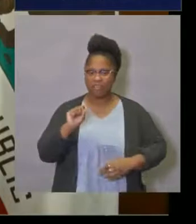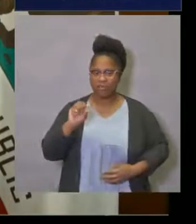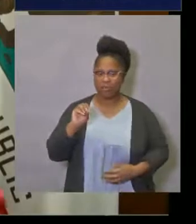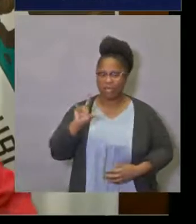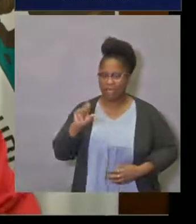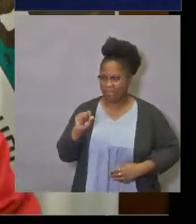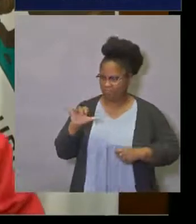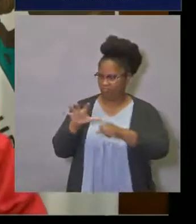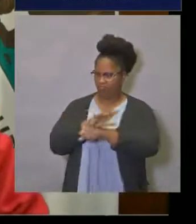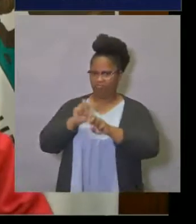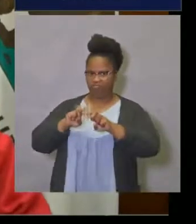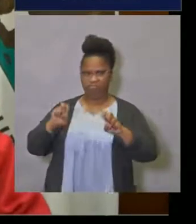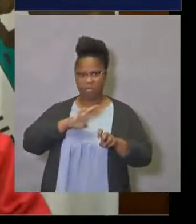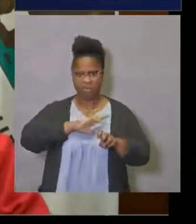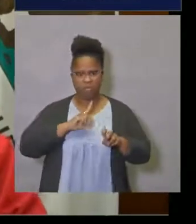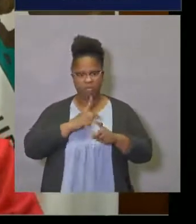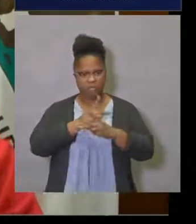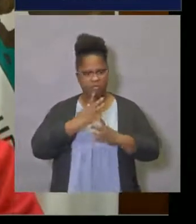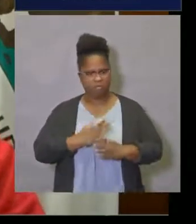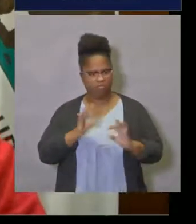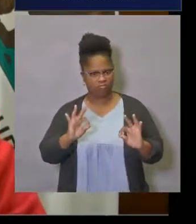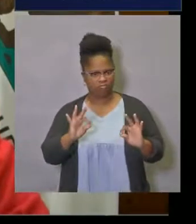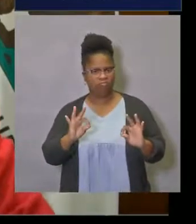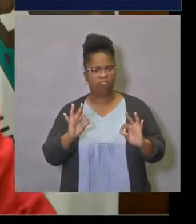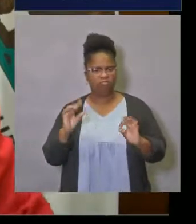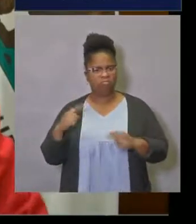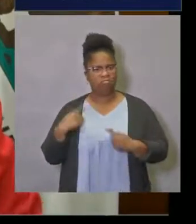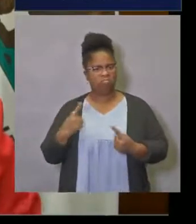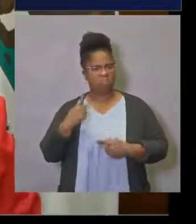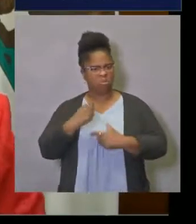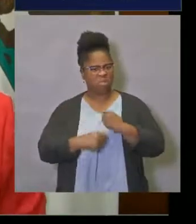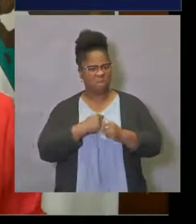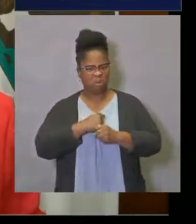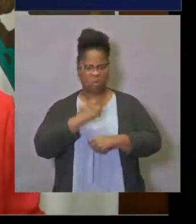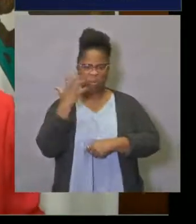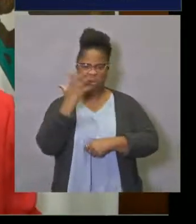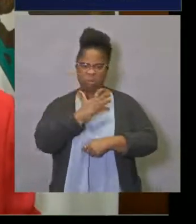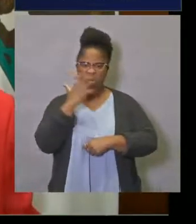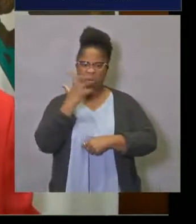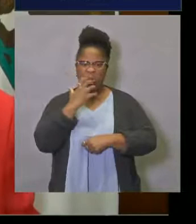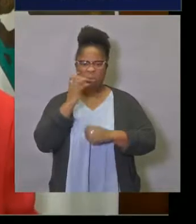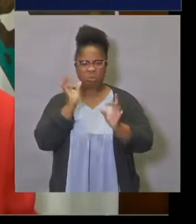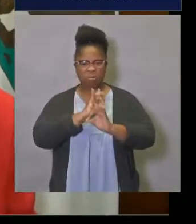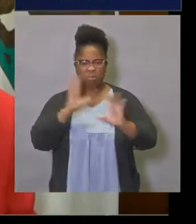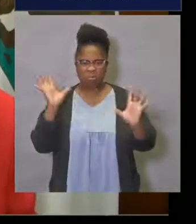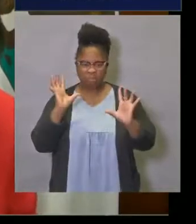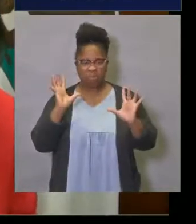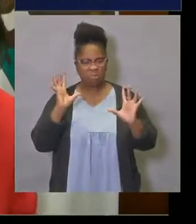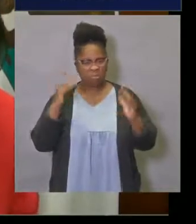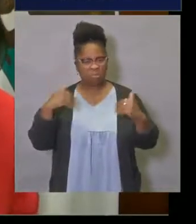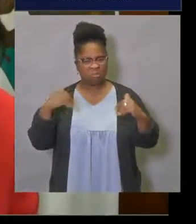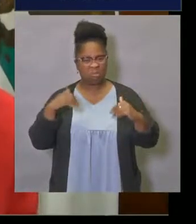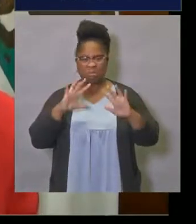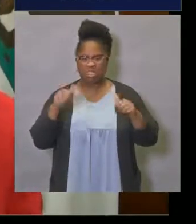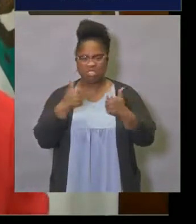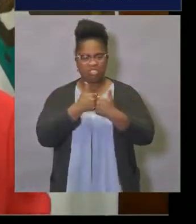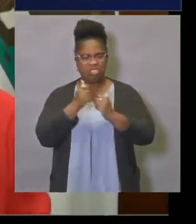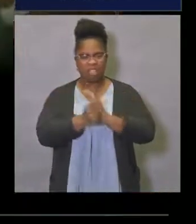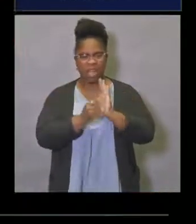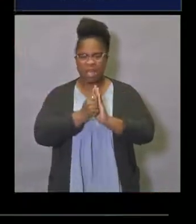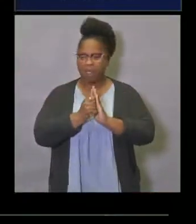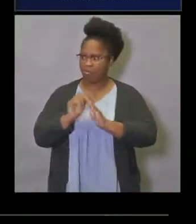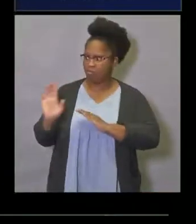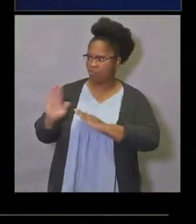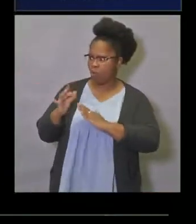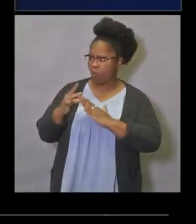of Supervisors. Over the past year, we faced extraordinarily difficult times, and I thank you for your unwavering